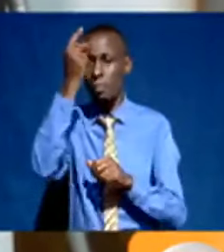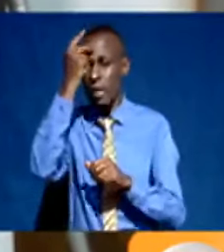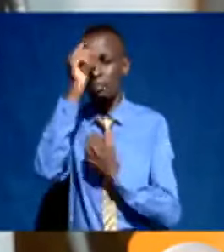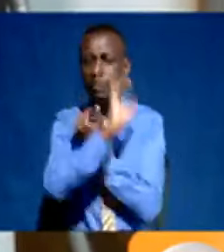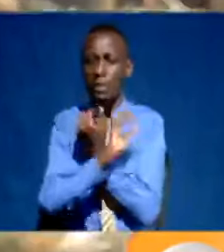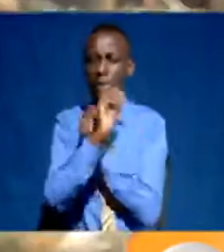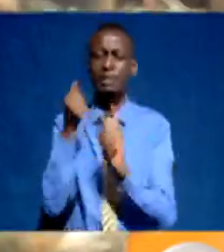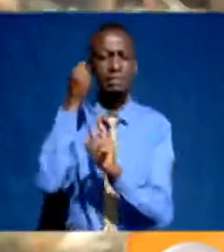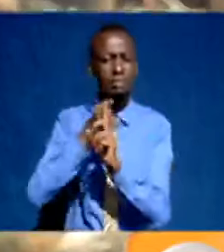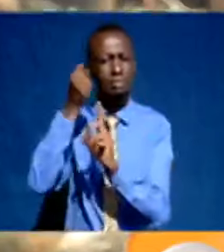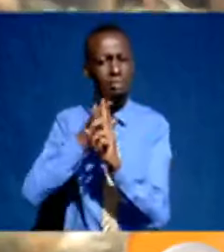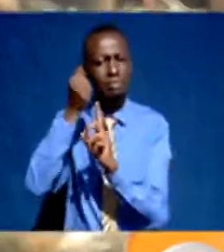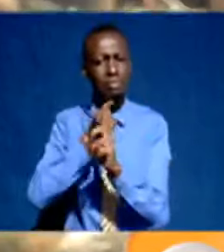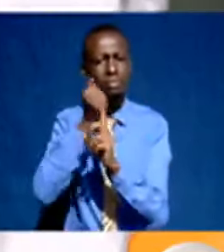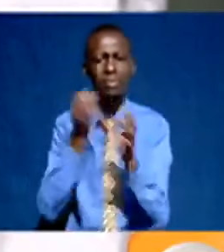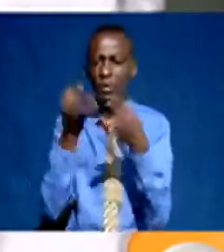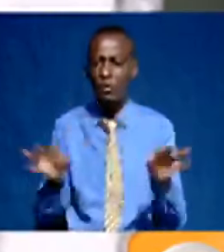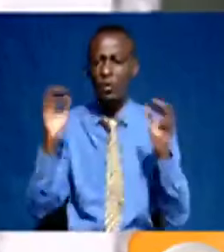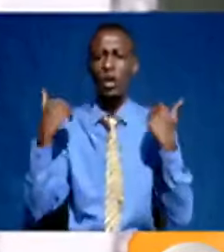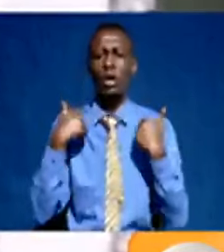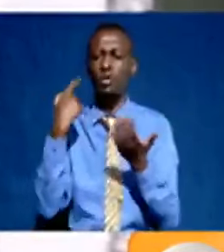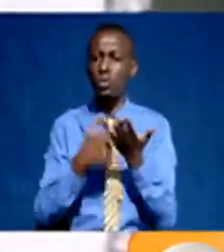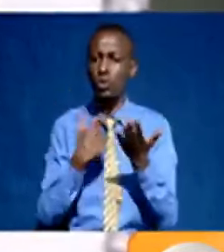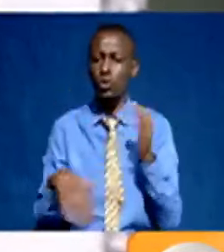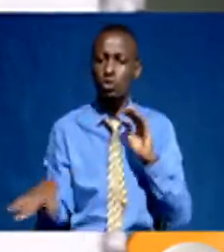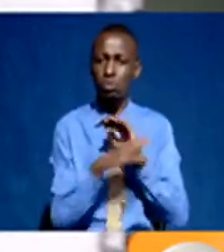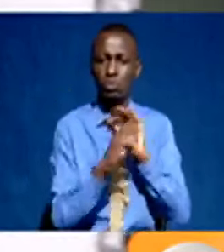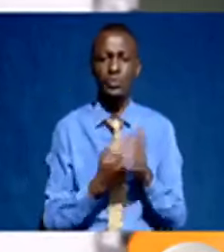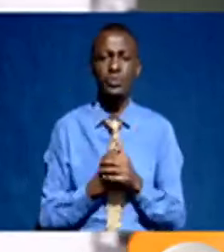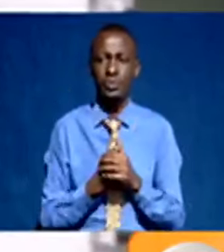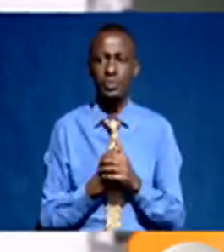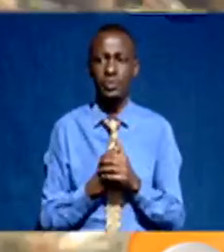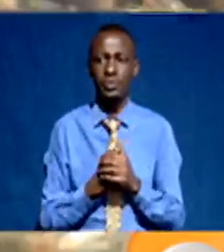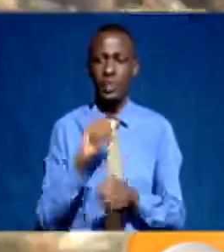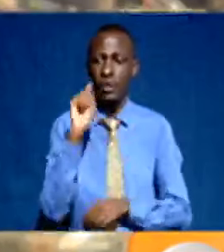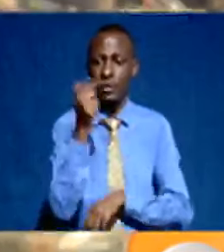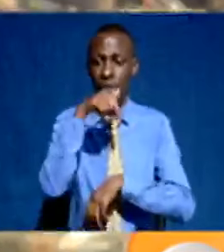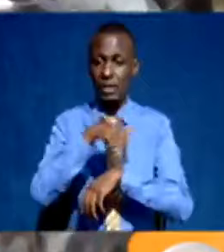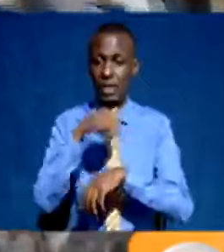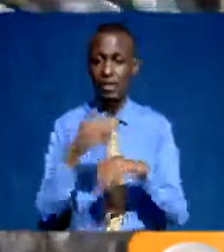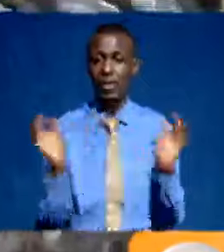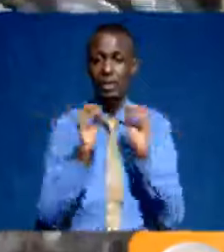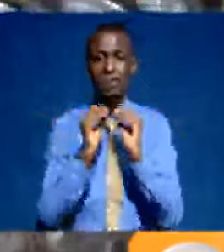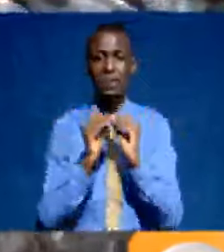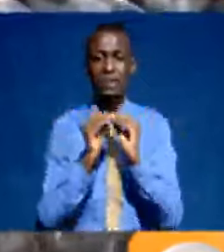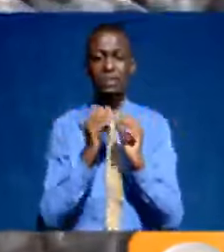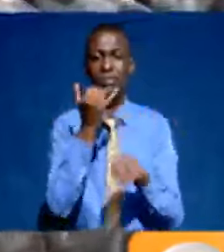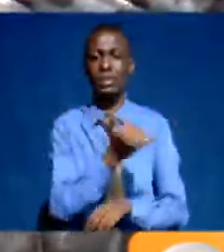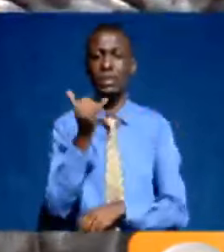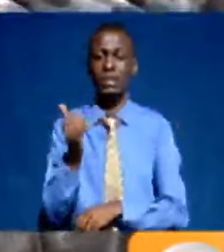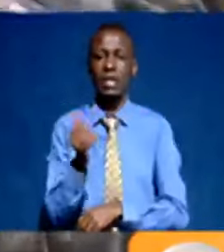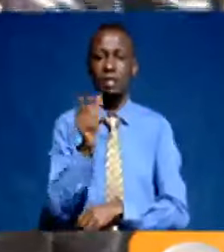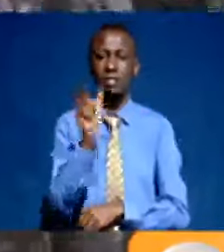we were very excited. Odungi was only a teenager when he first met Jaramogi. A visit to a nearby dispensary